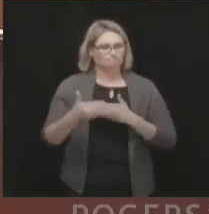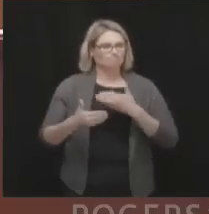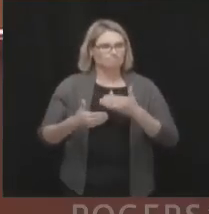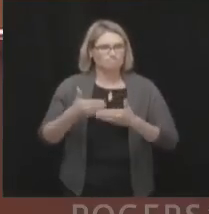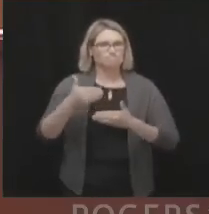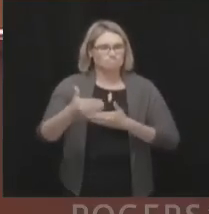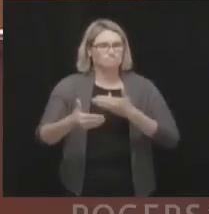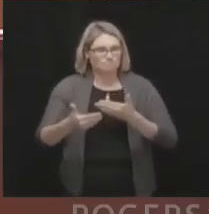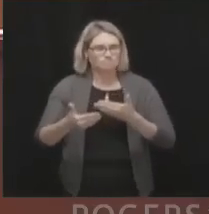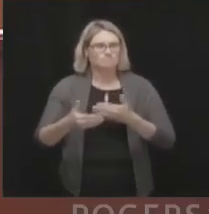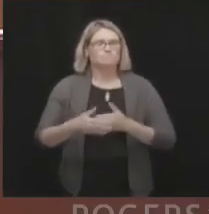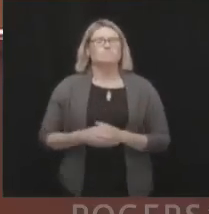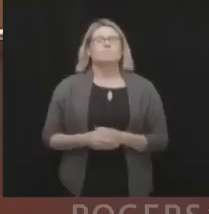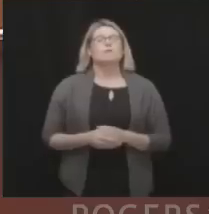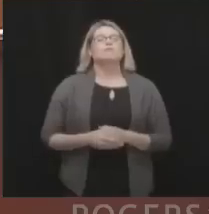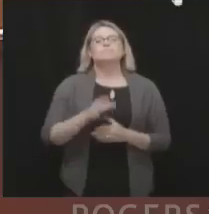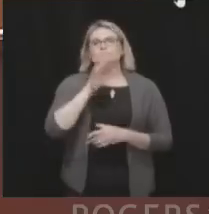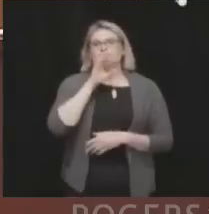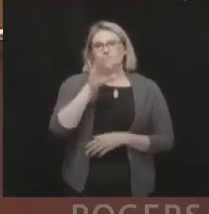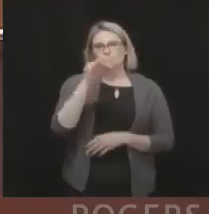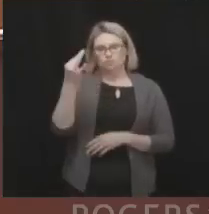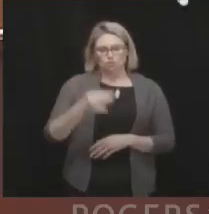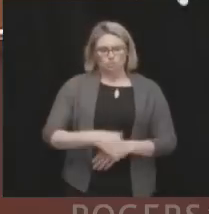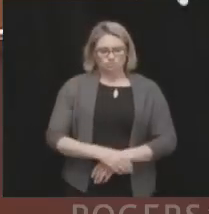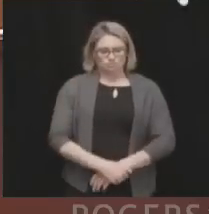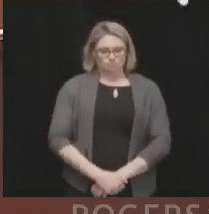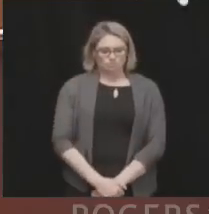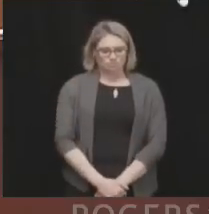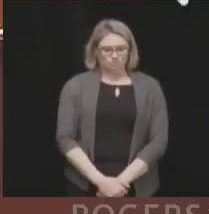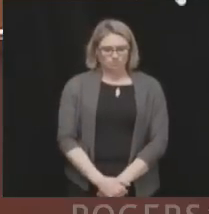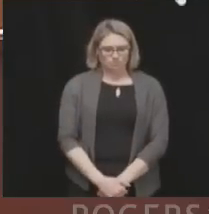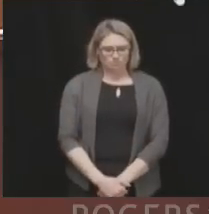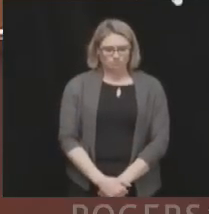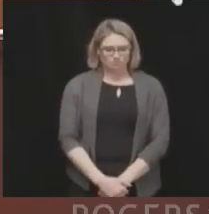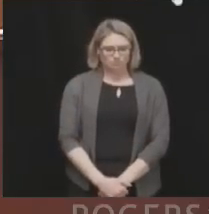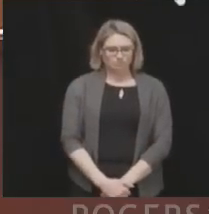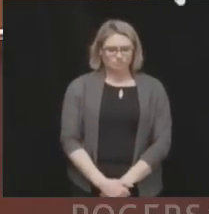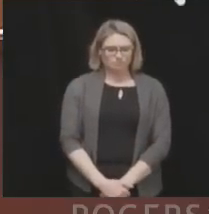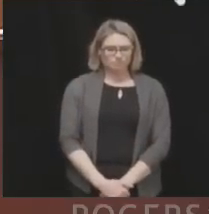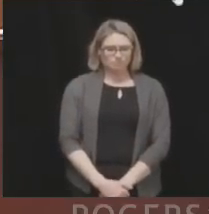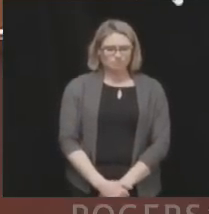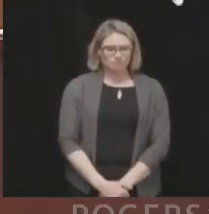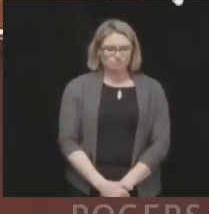Over the next several weeks and months, we will gradually be lifting restrictions while